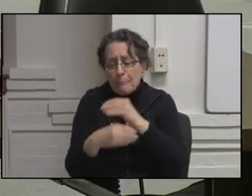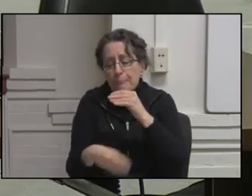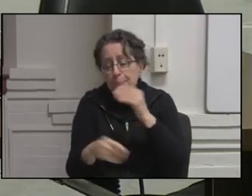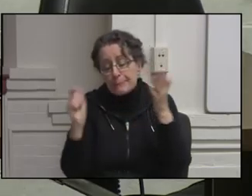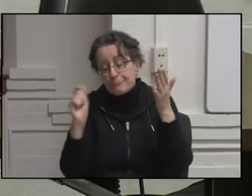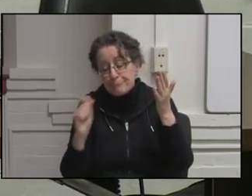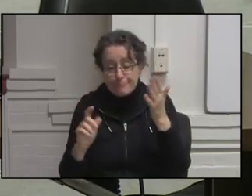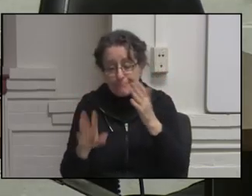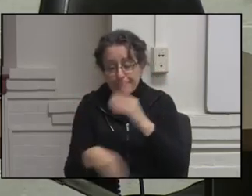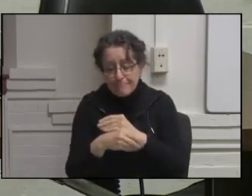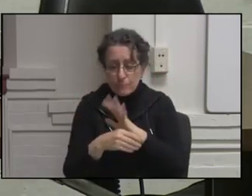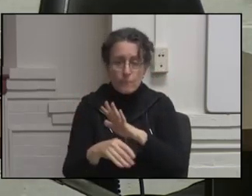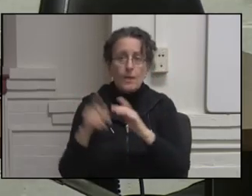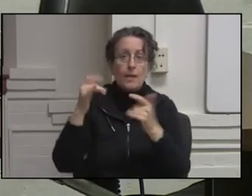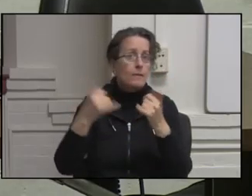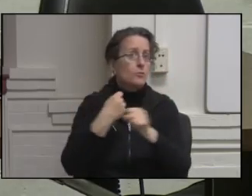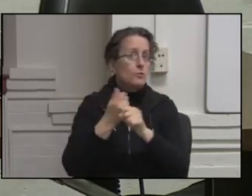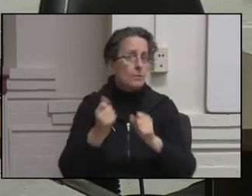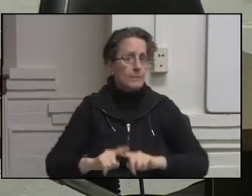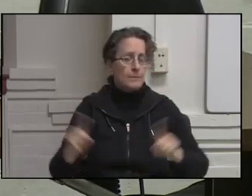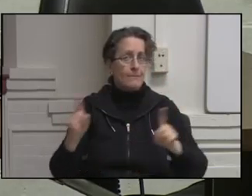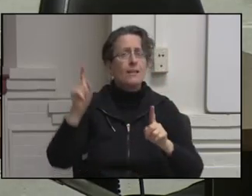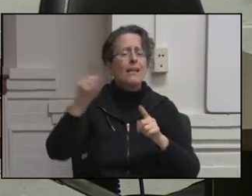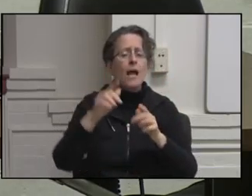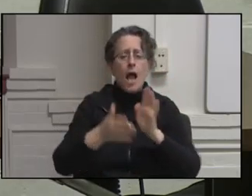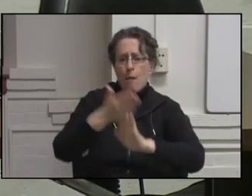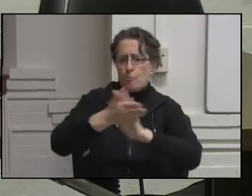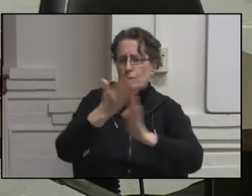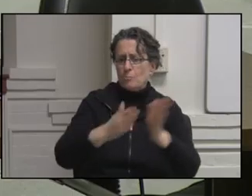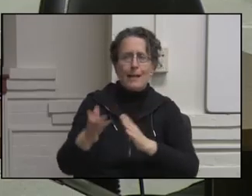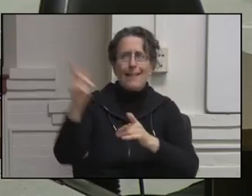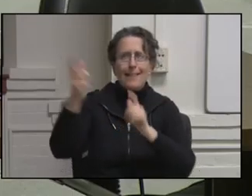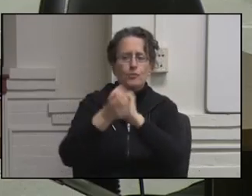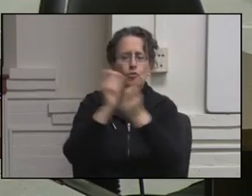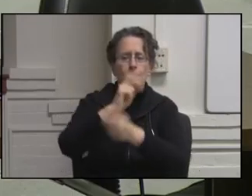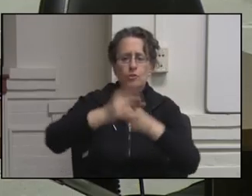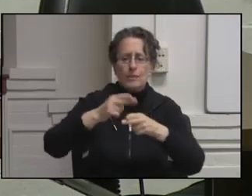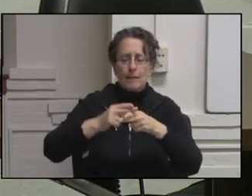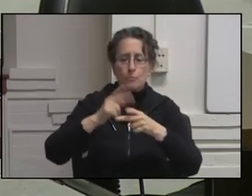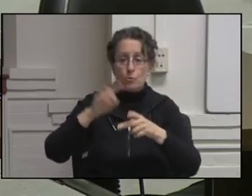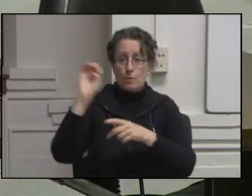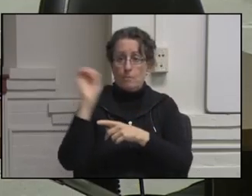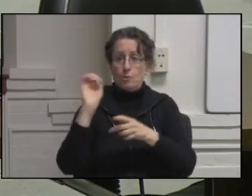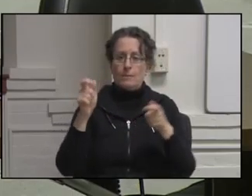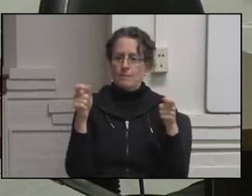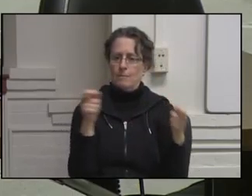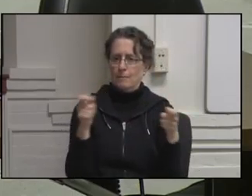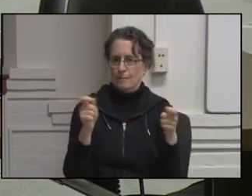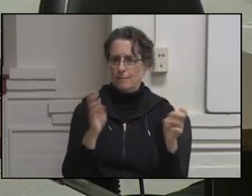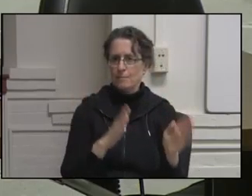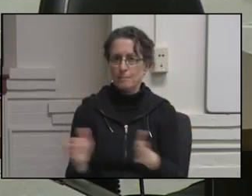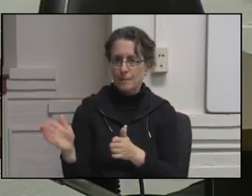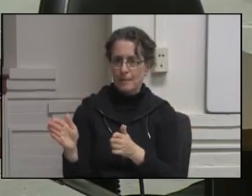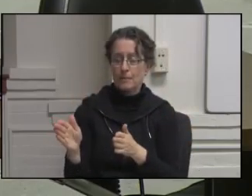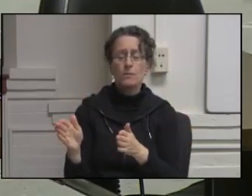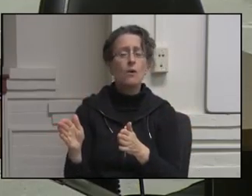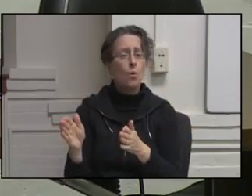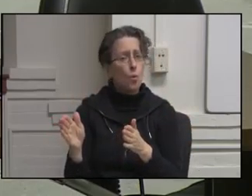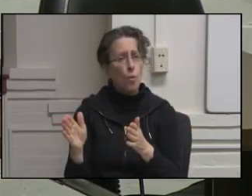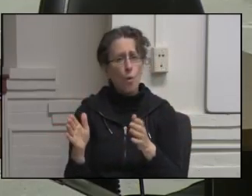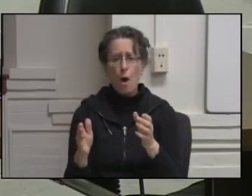changed what they've always called an operations plan to an emergency management plan. It's quite